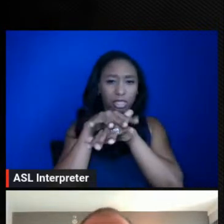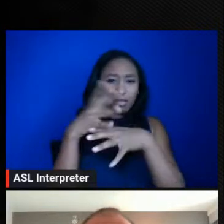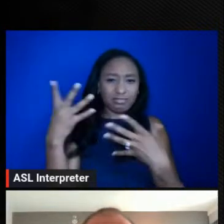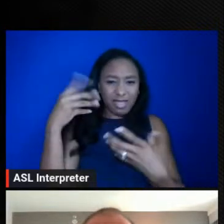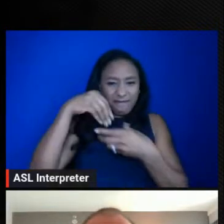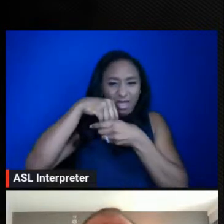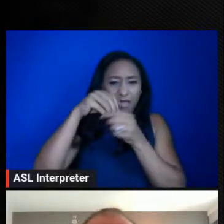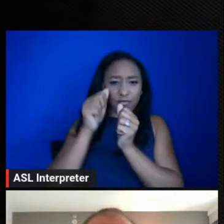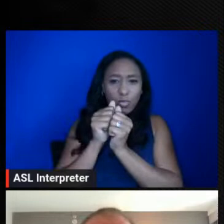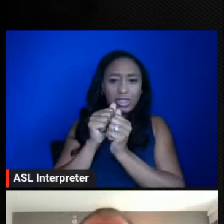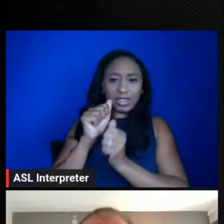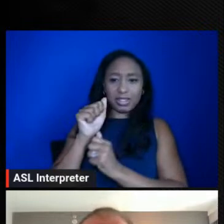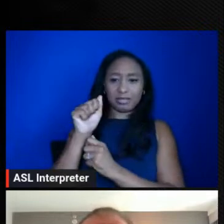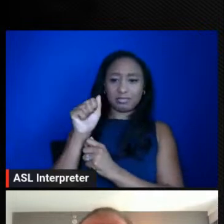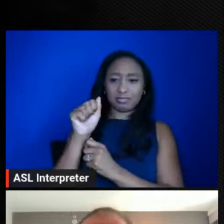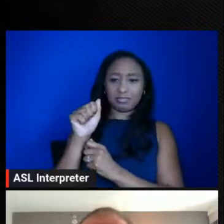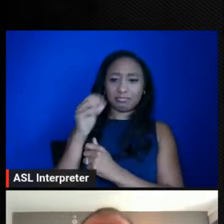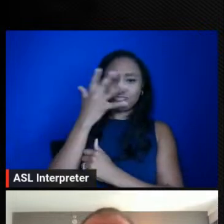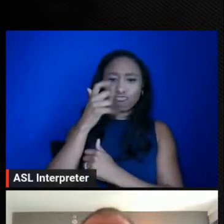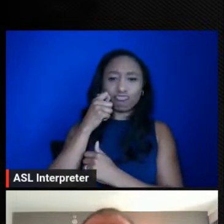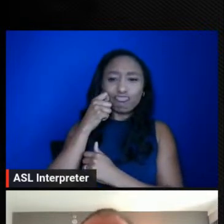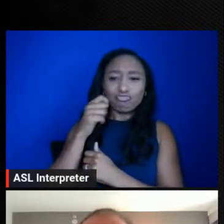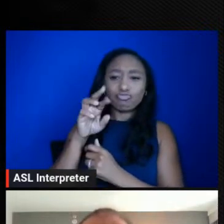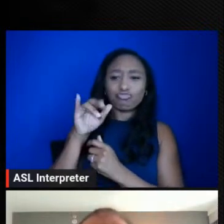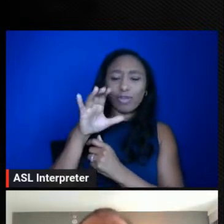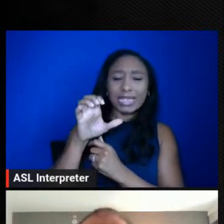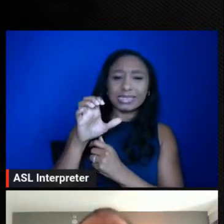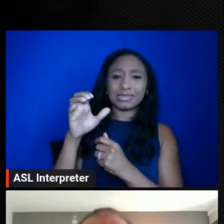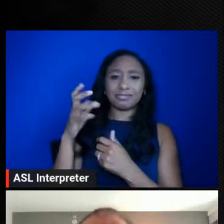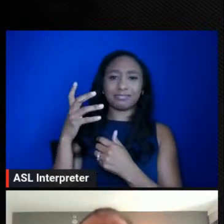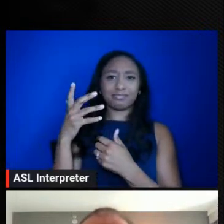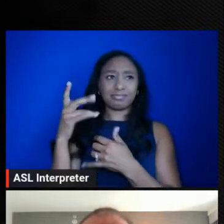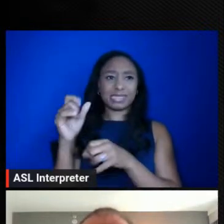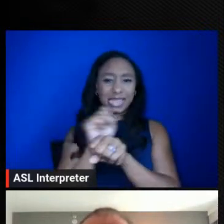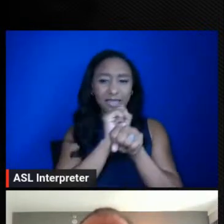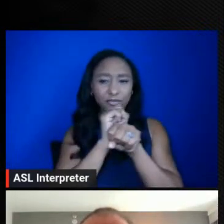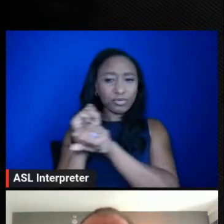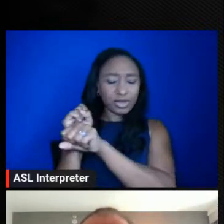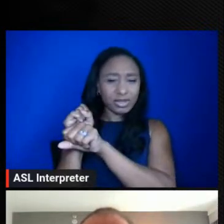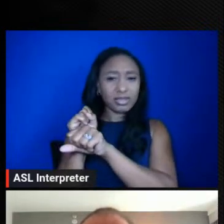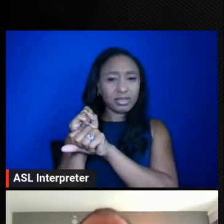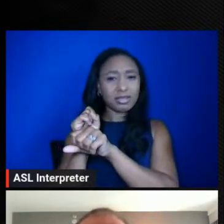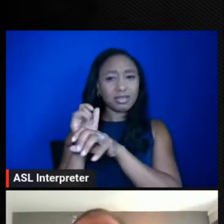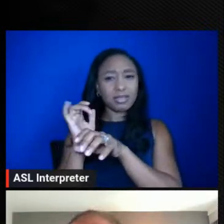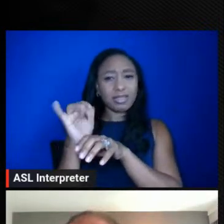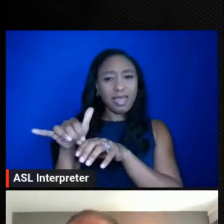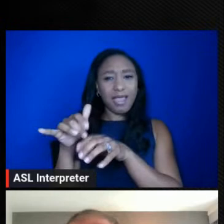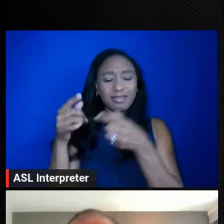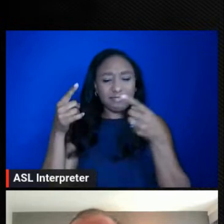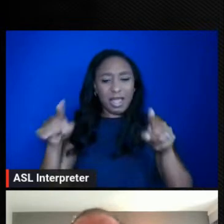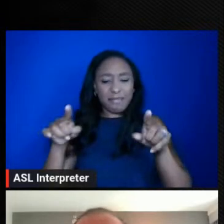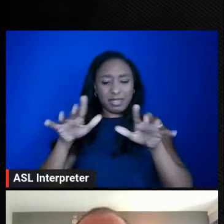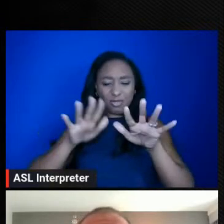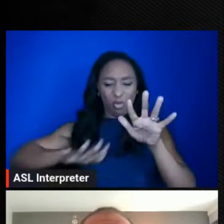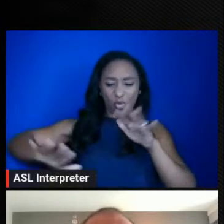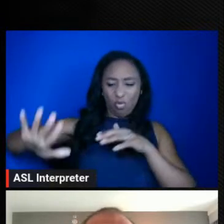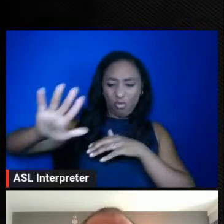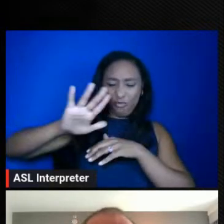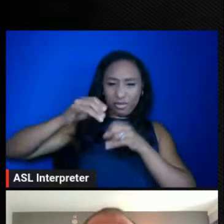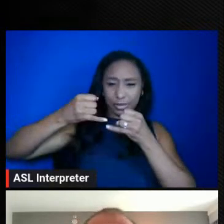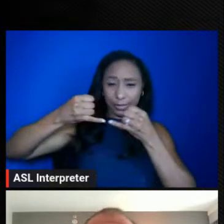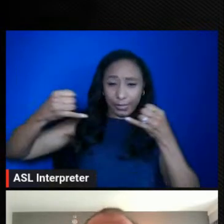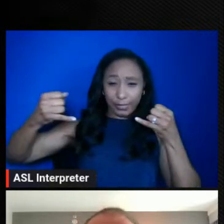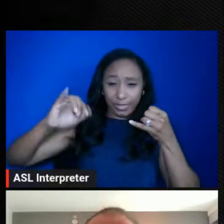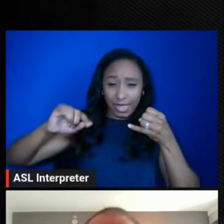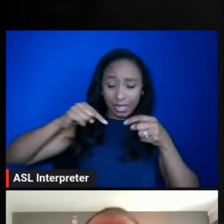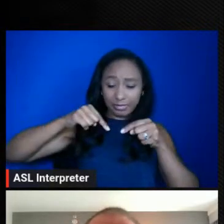in the 50 years after the American Revolution, that boundary along Pennsylvania's southern border had become ever